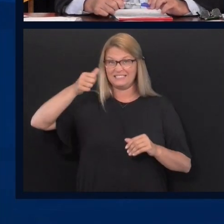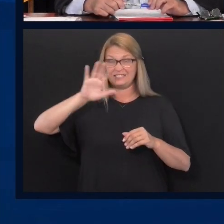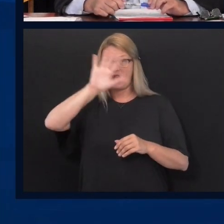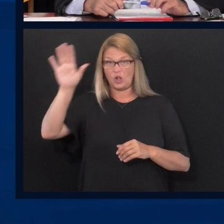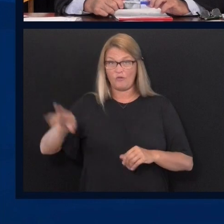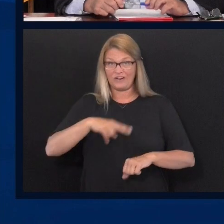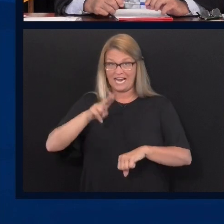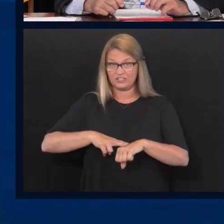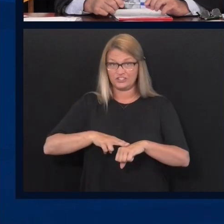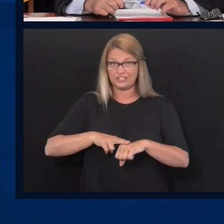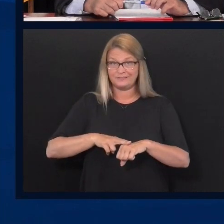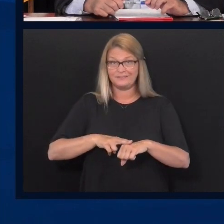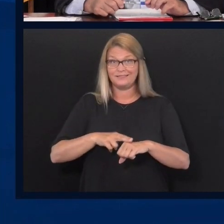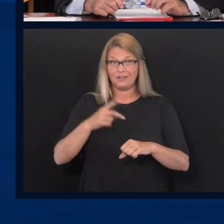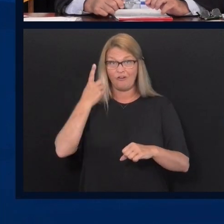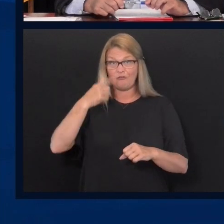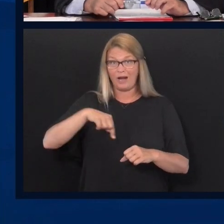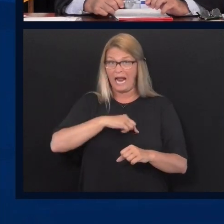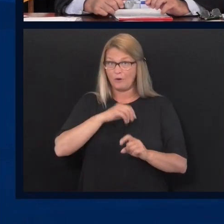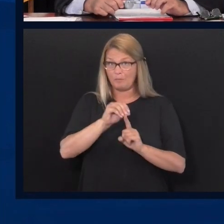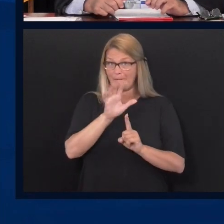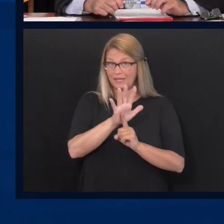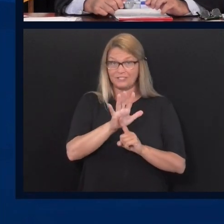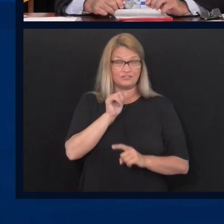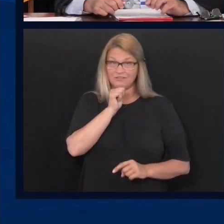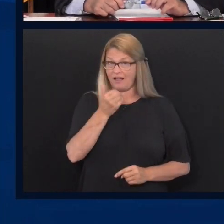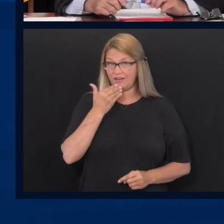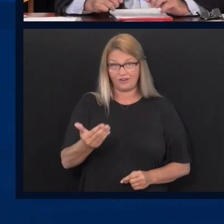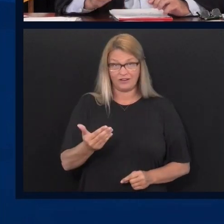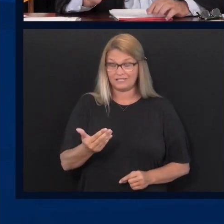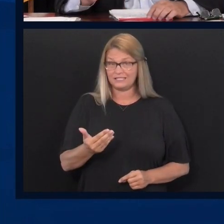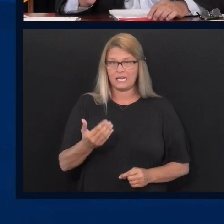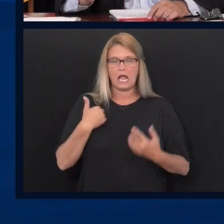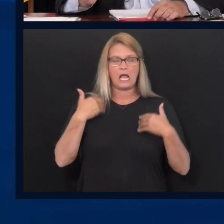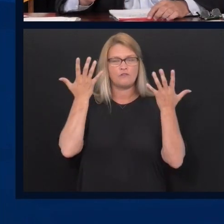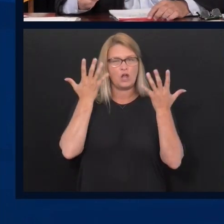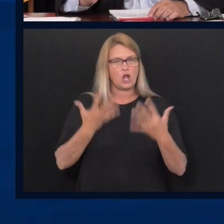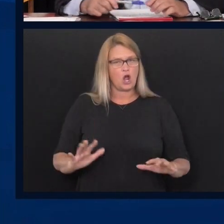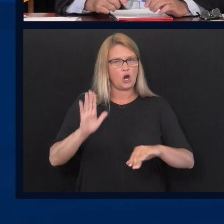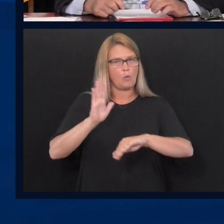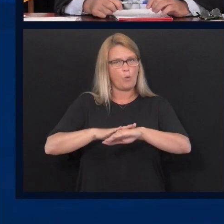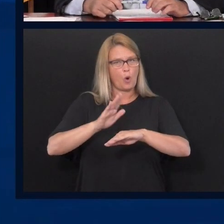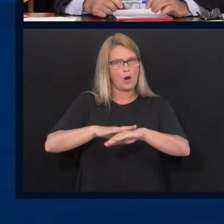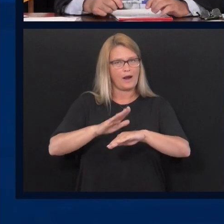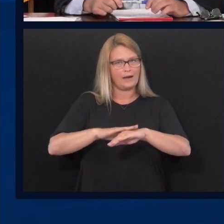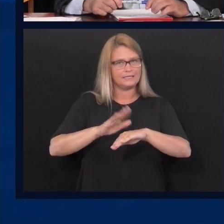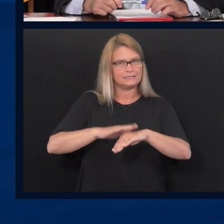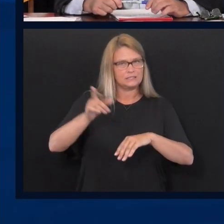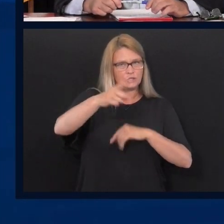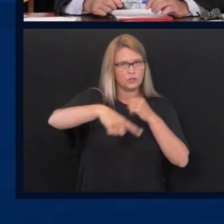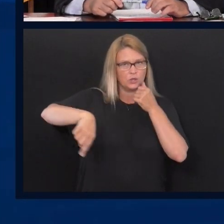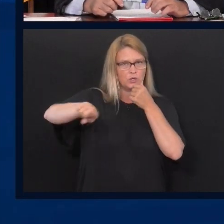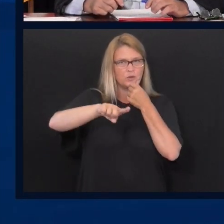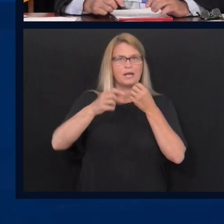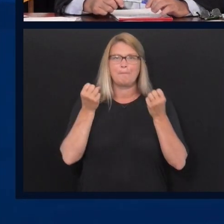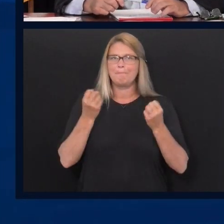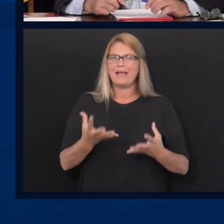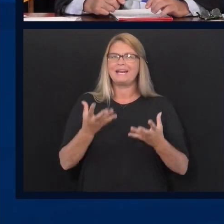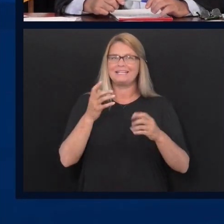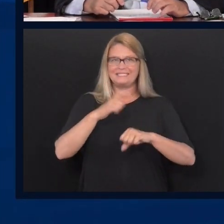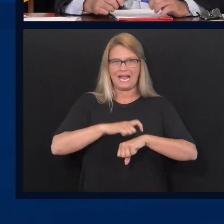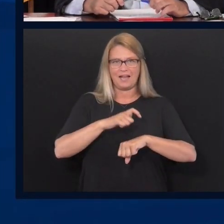the 3-week window to play out, whether yours started this past week or it starts next week. You'll be able to finish that under